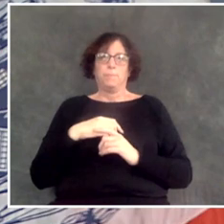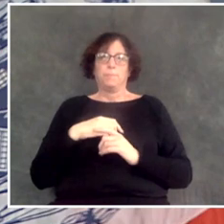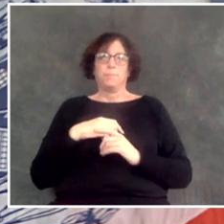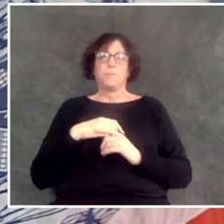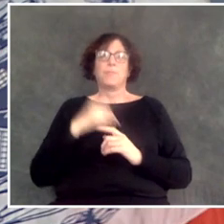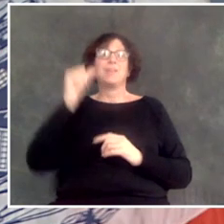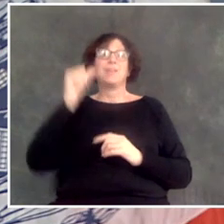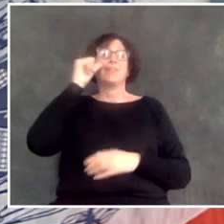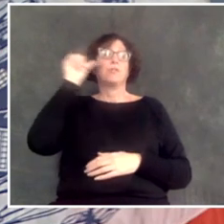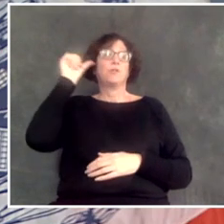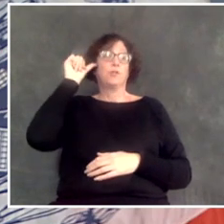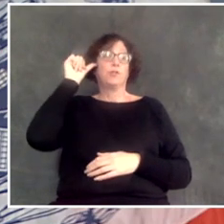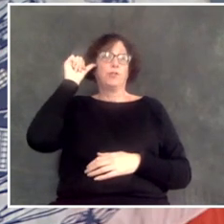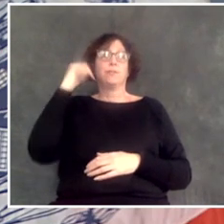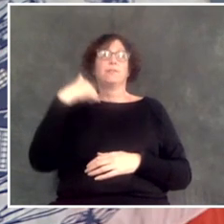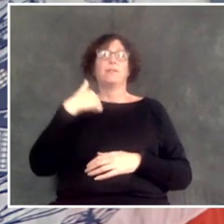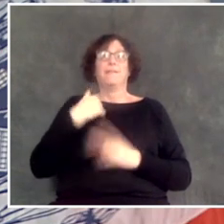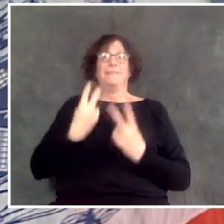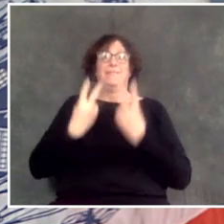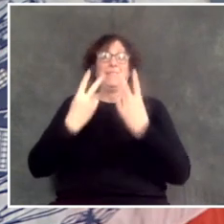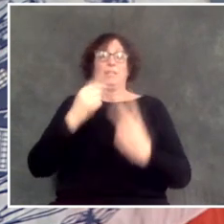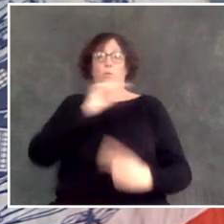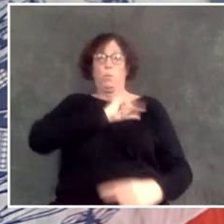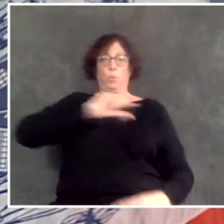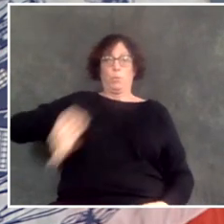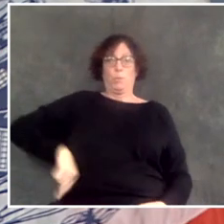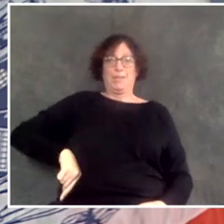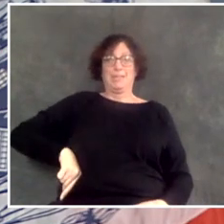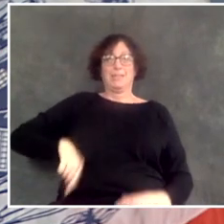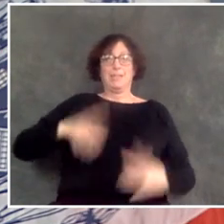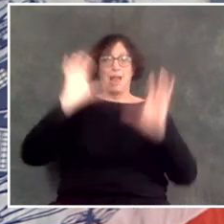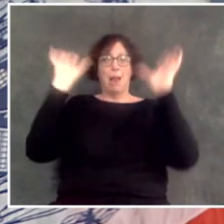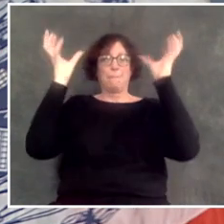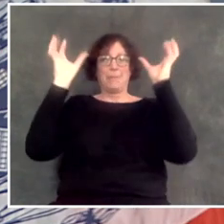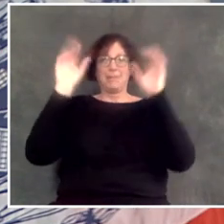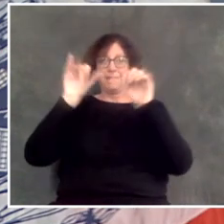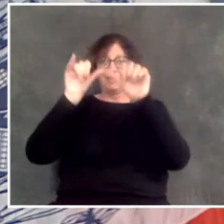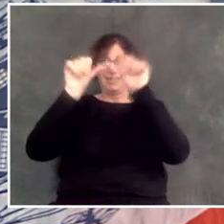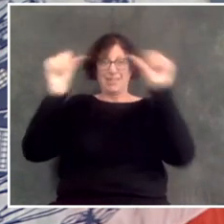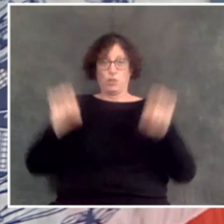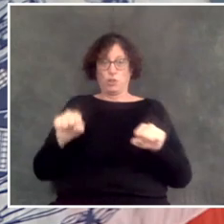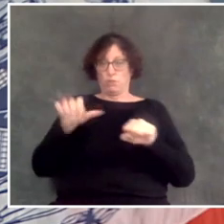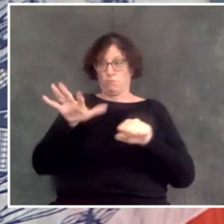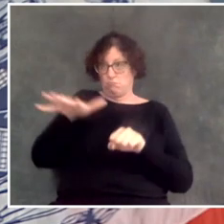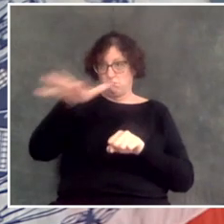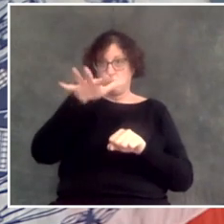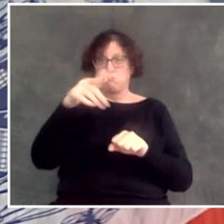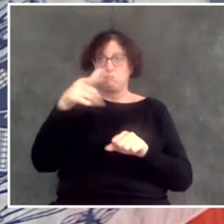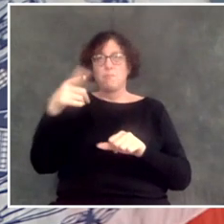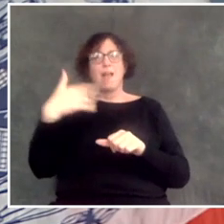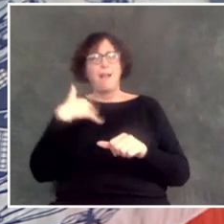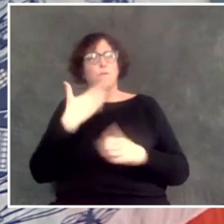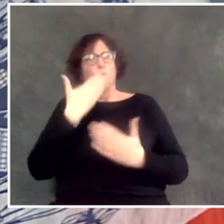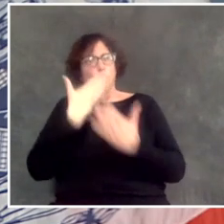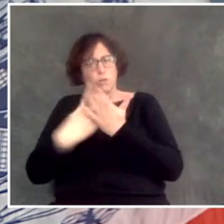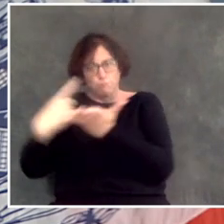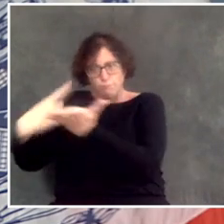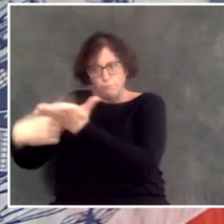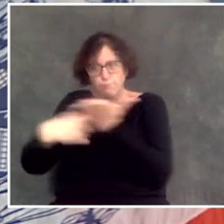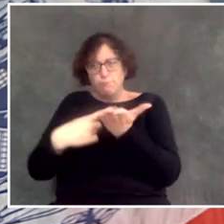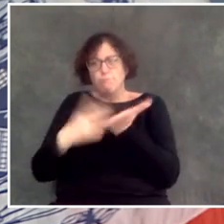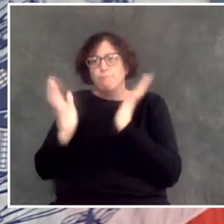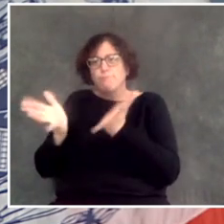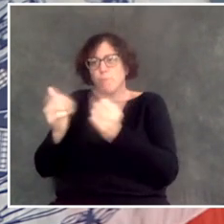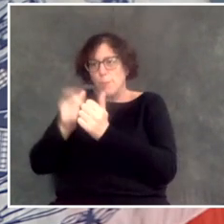EMTs. I talked to them about everything they were experiencing, what they were feeling. I talked to them